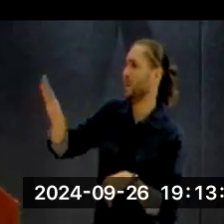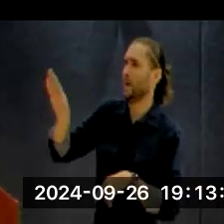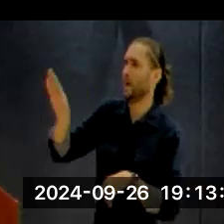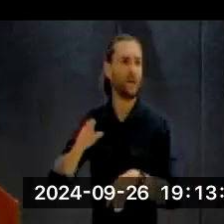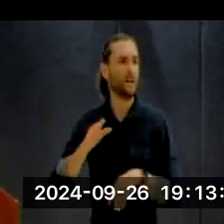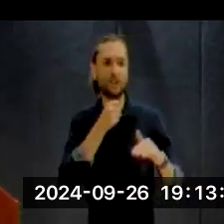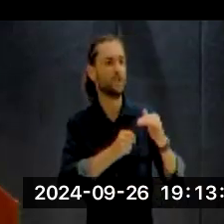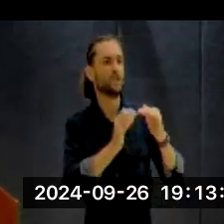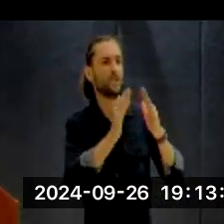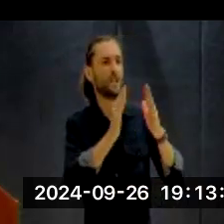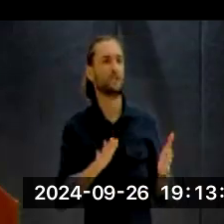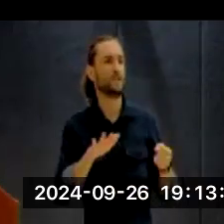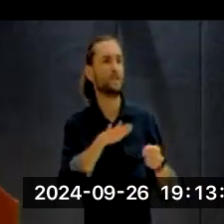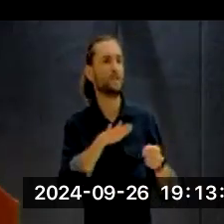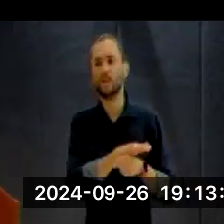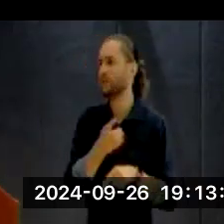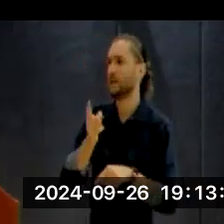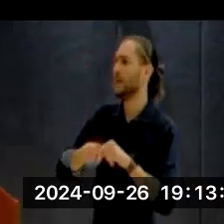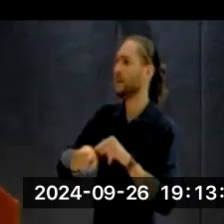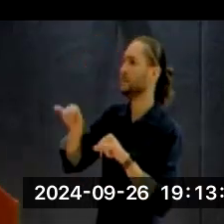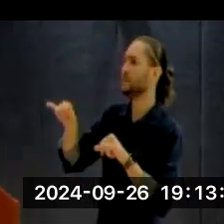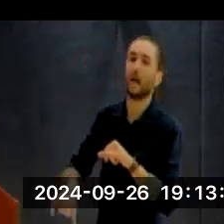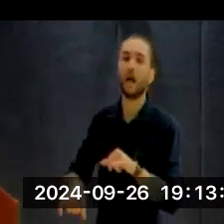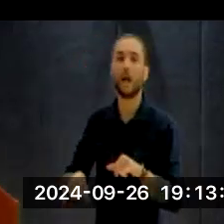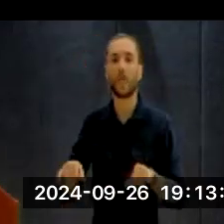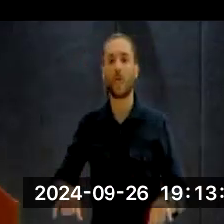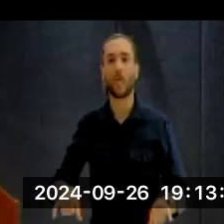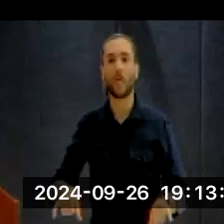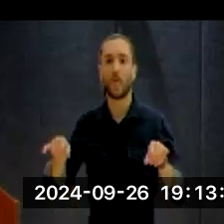That was like a daily part of the struggle that all of